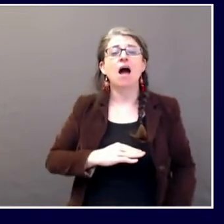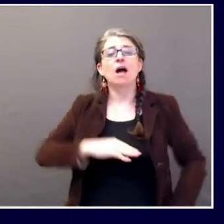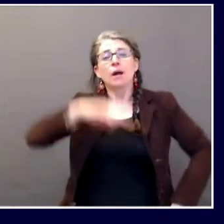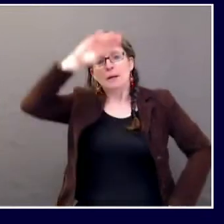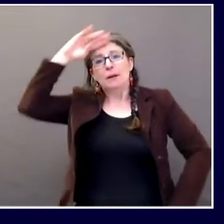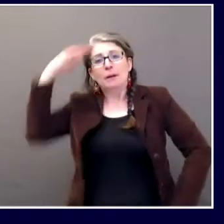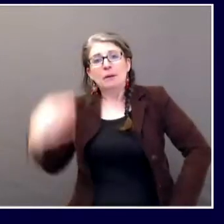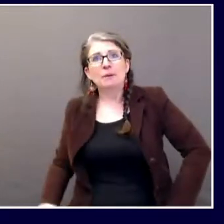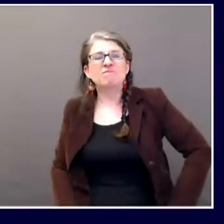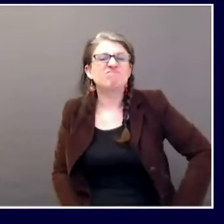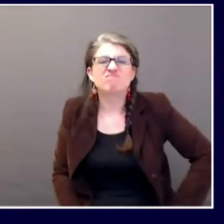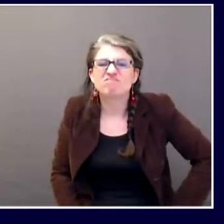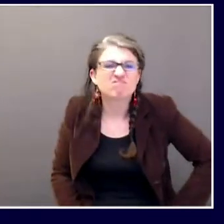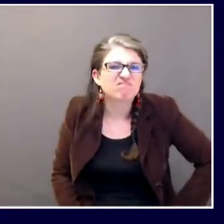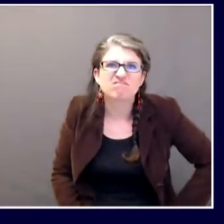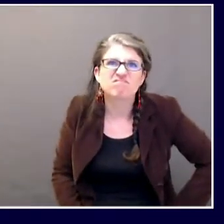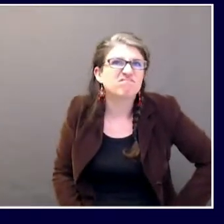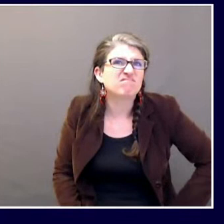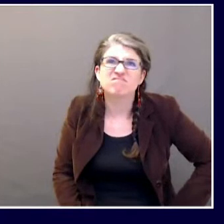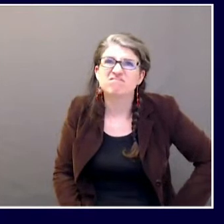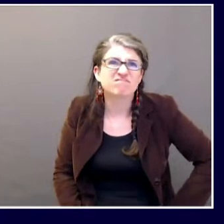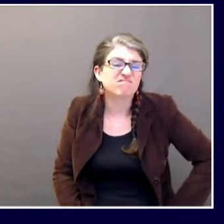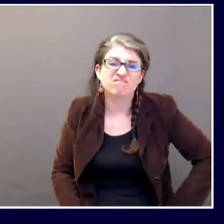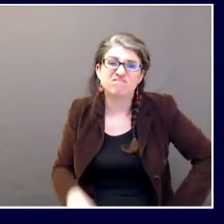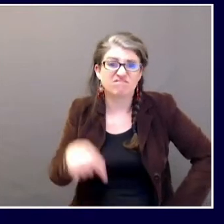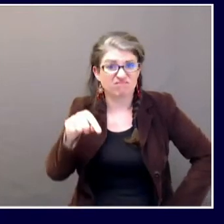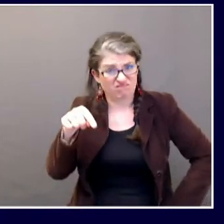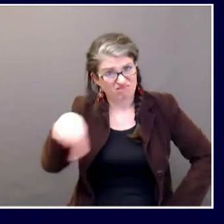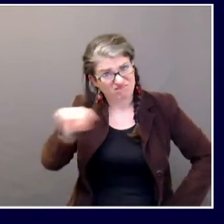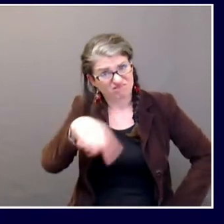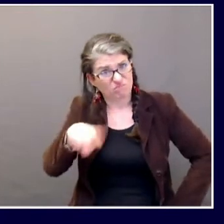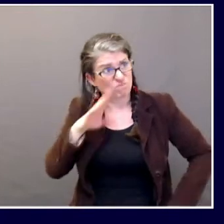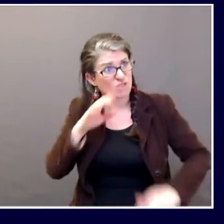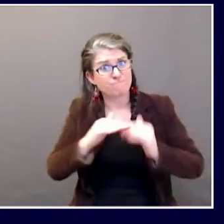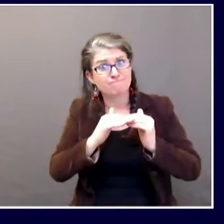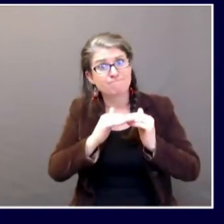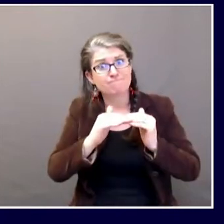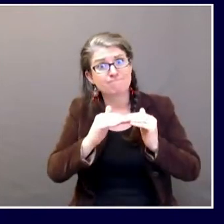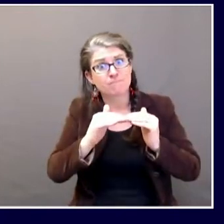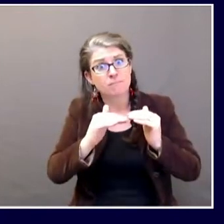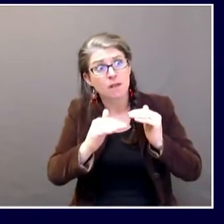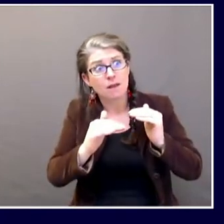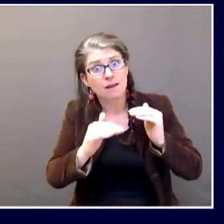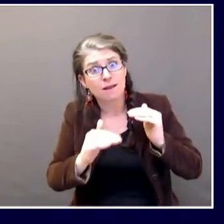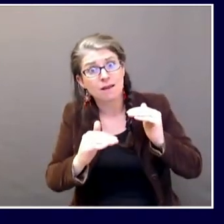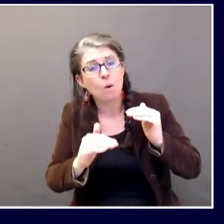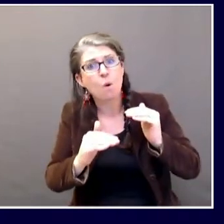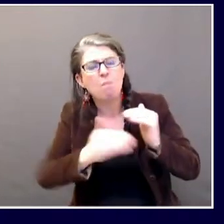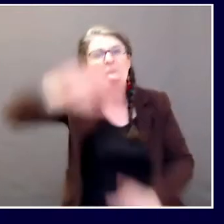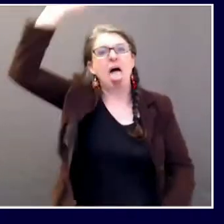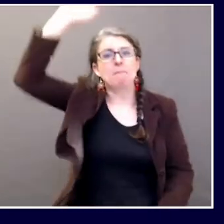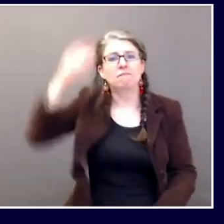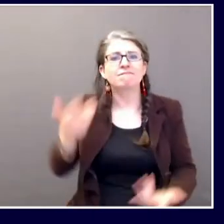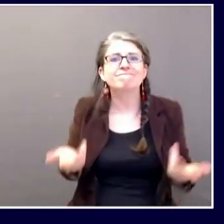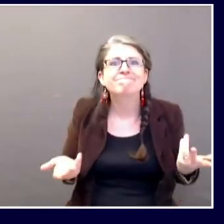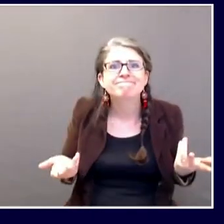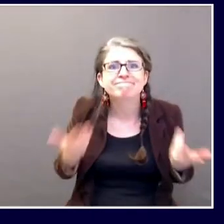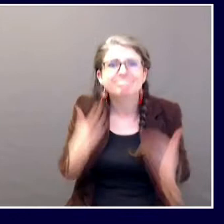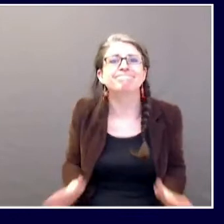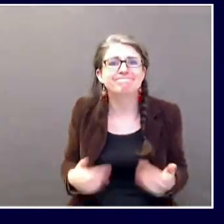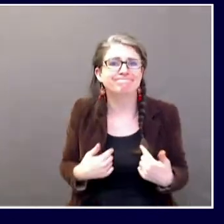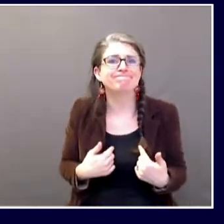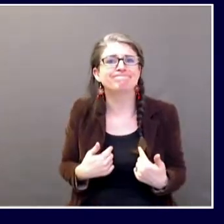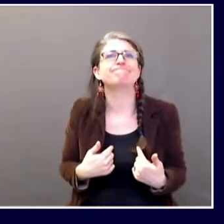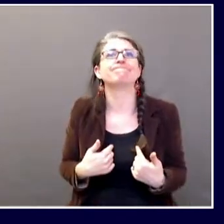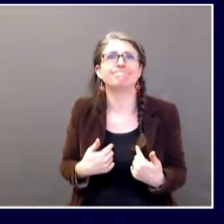frame it even more starkly. I am concerned that these findings will not be